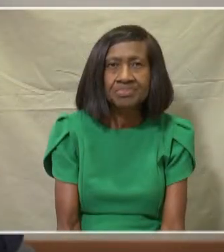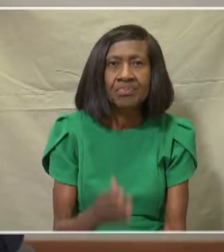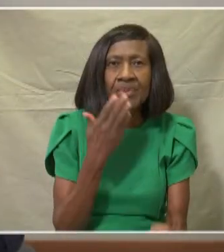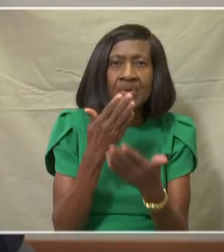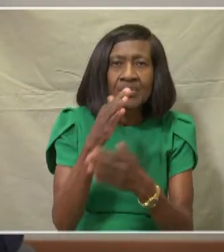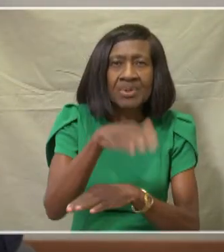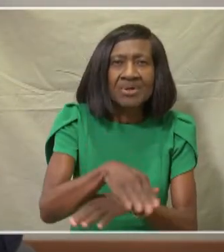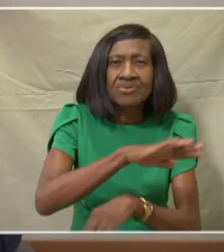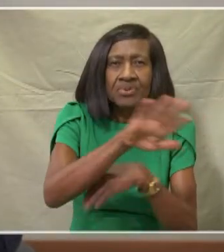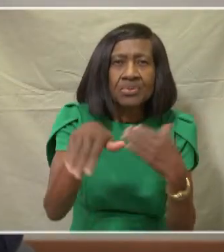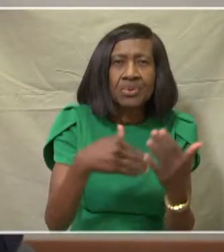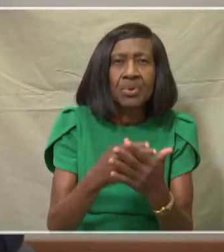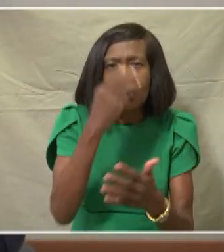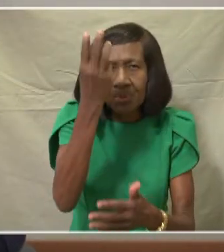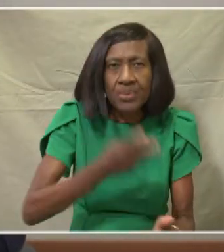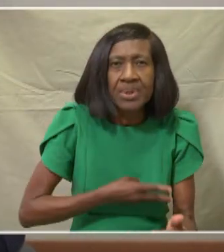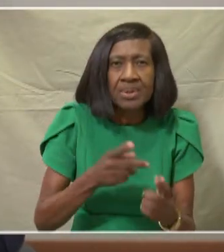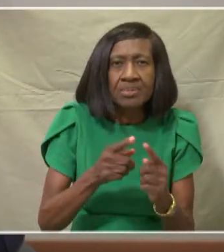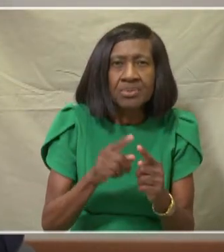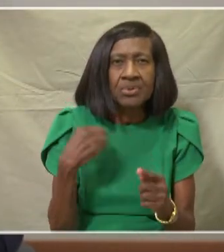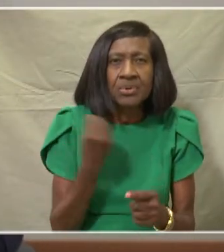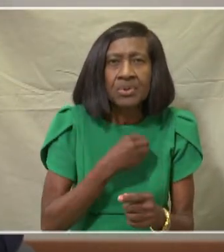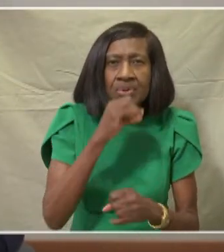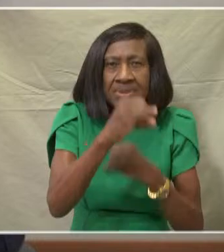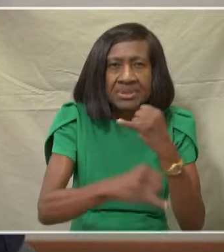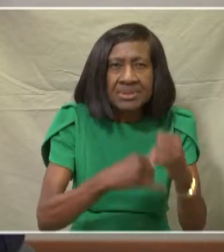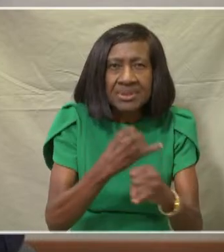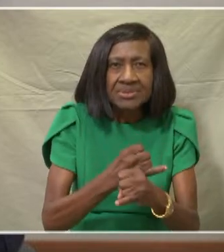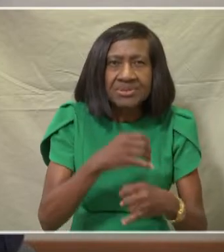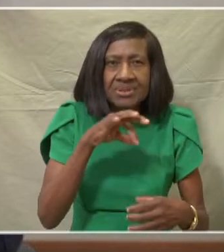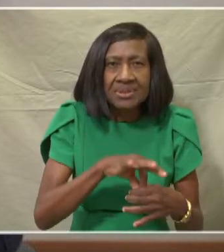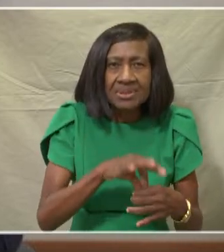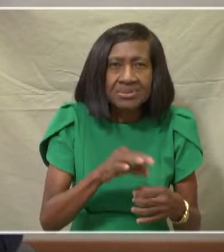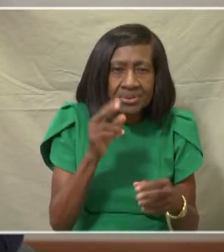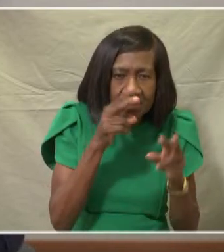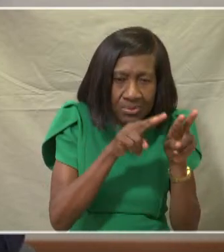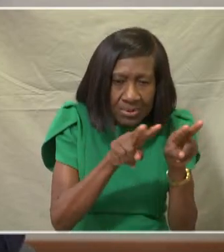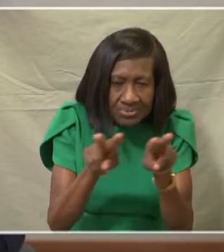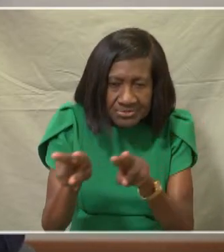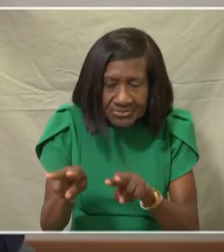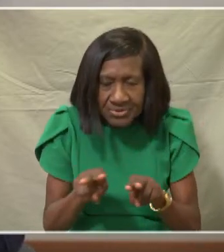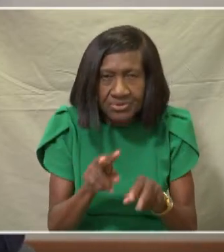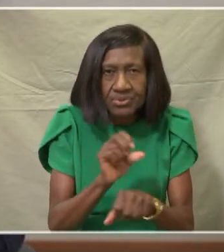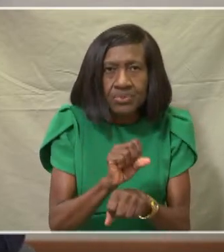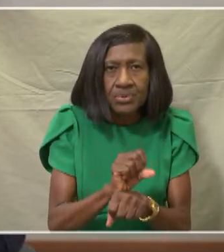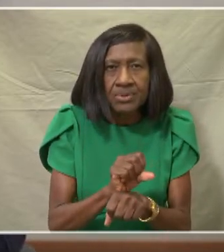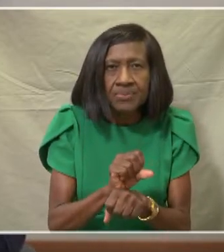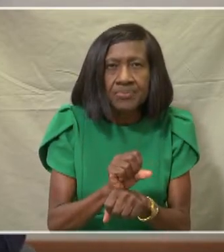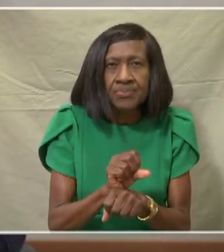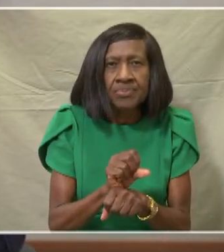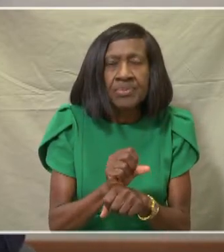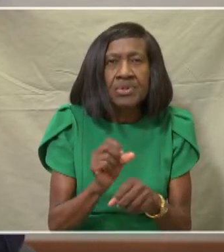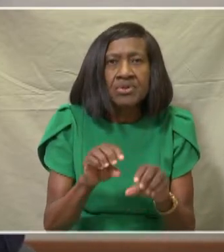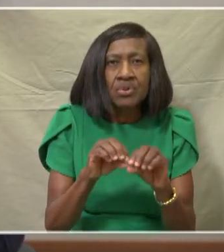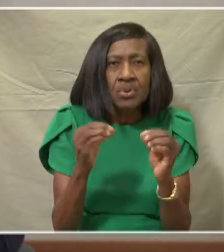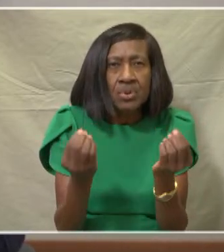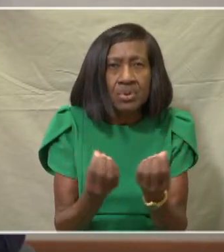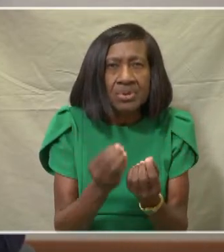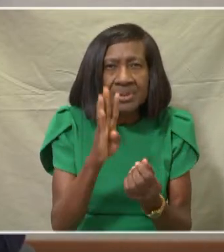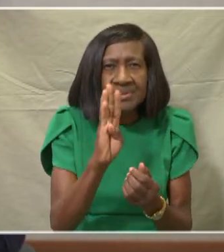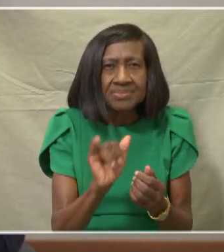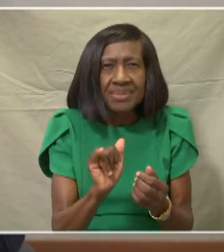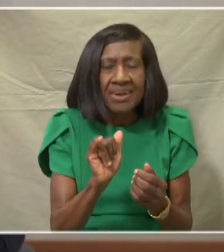Good afternoon, everyone, and welcome to our International Election Observation Mission, which is being organised by the